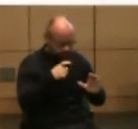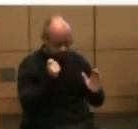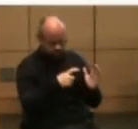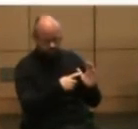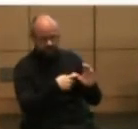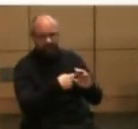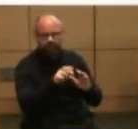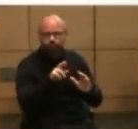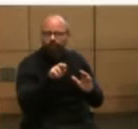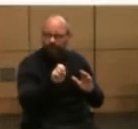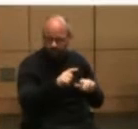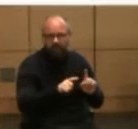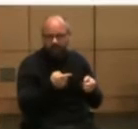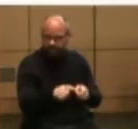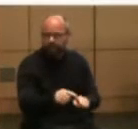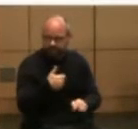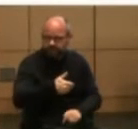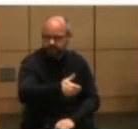time to time.